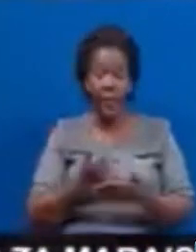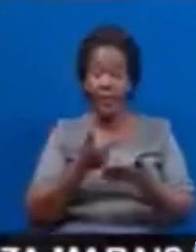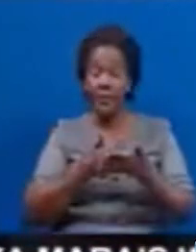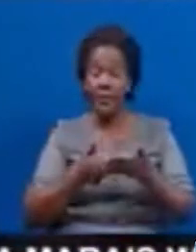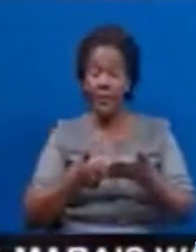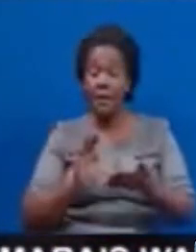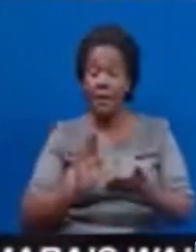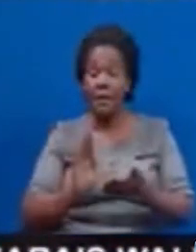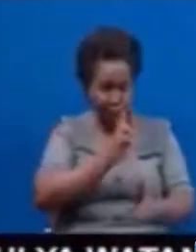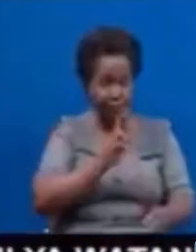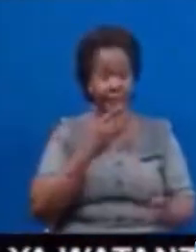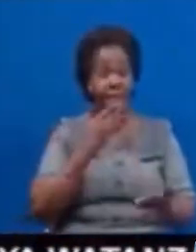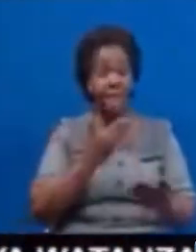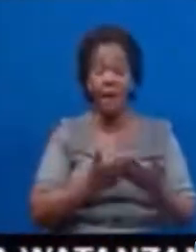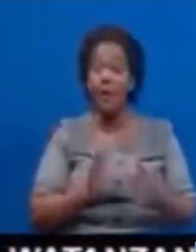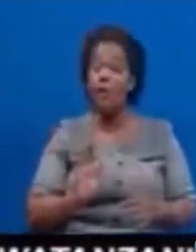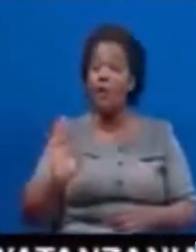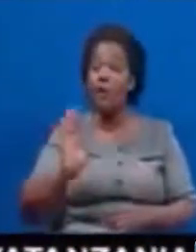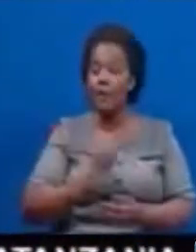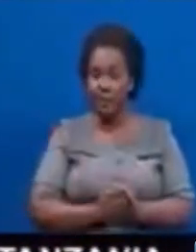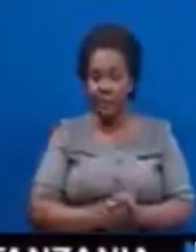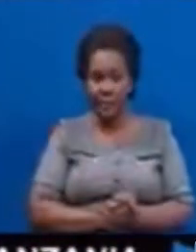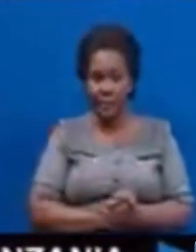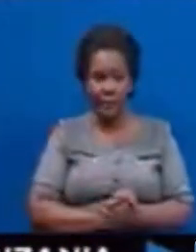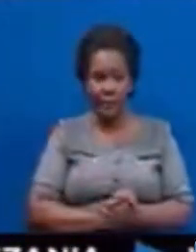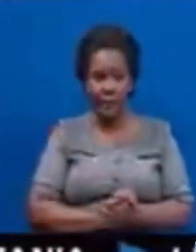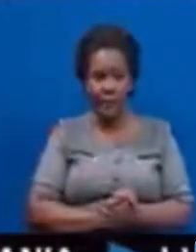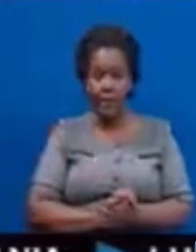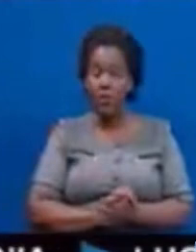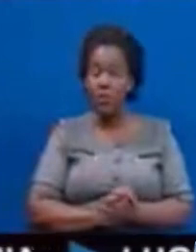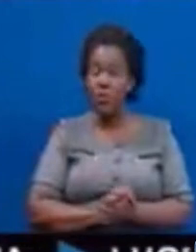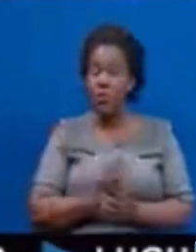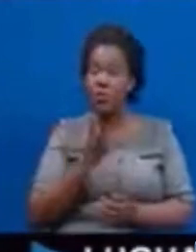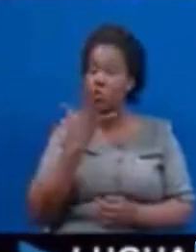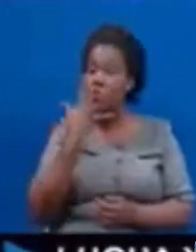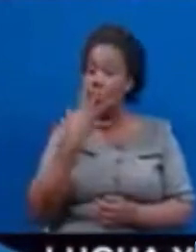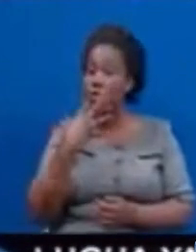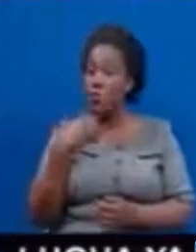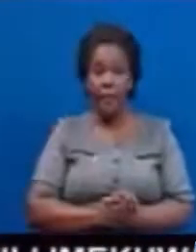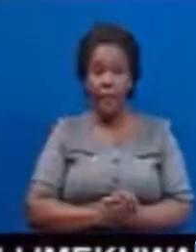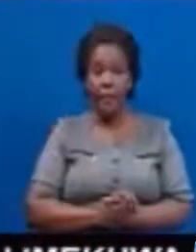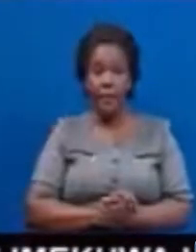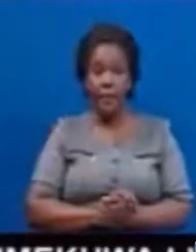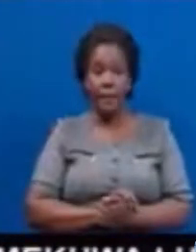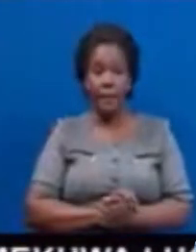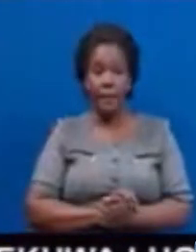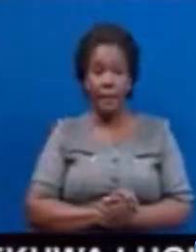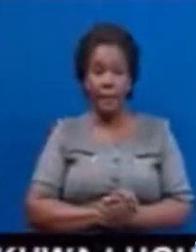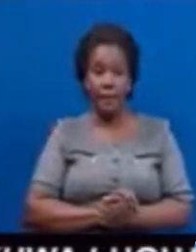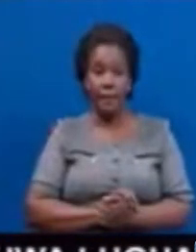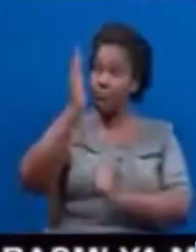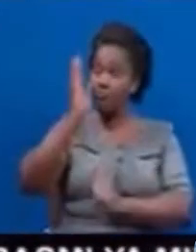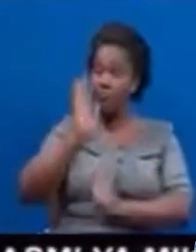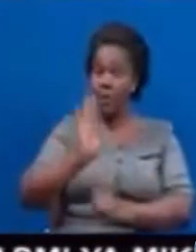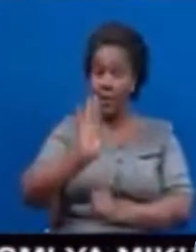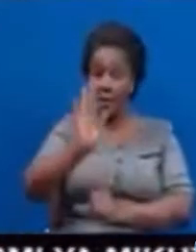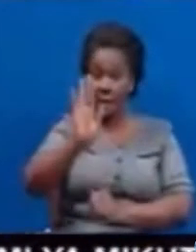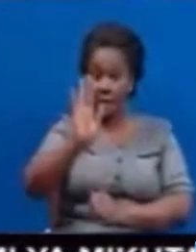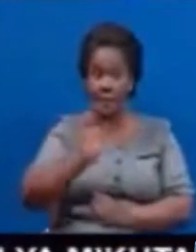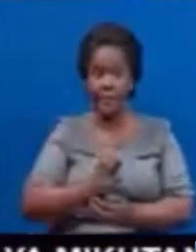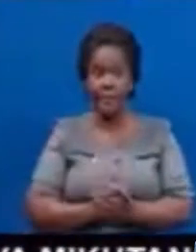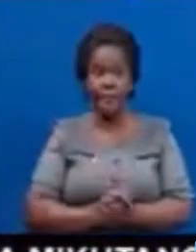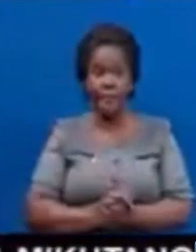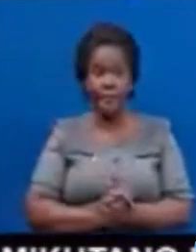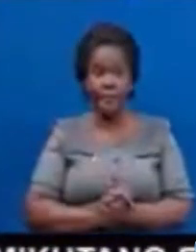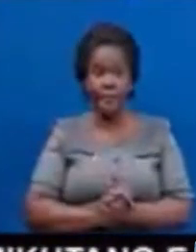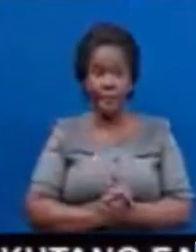our imitation. And may his soul rest in eternal peace. It's with his God, with whom